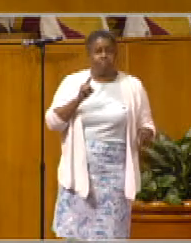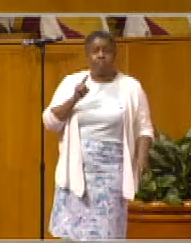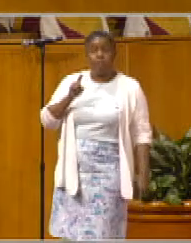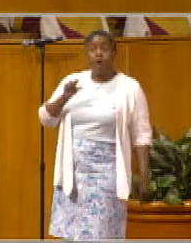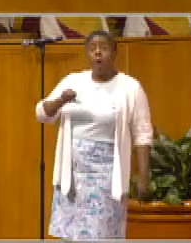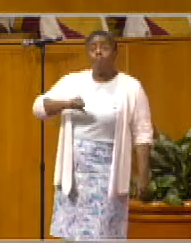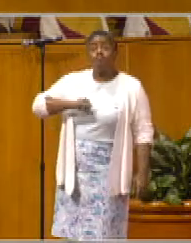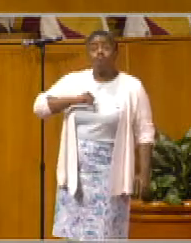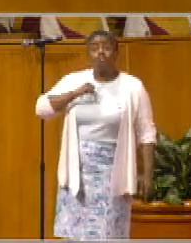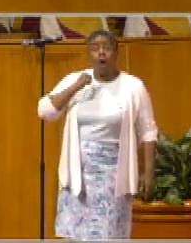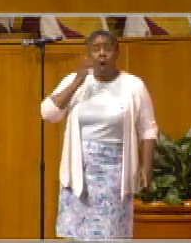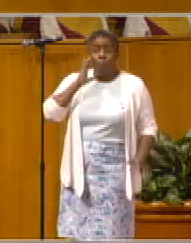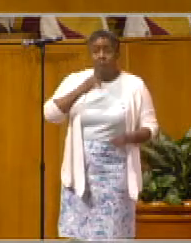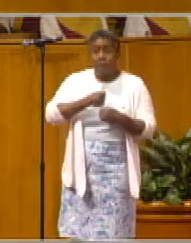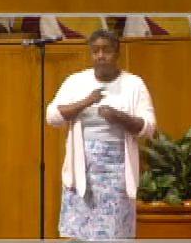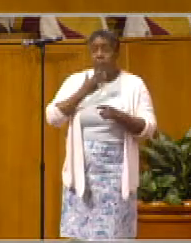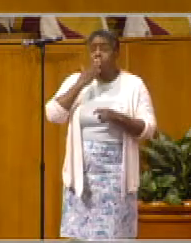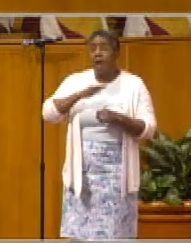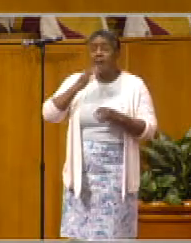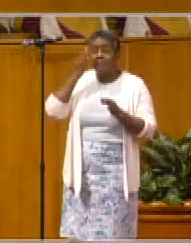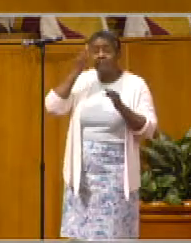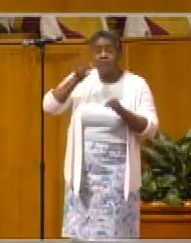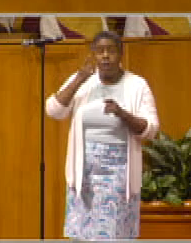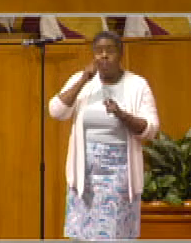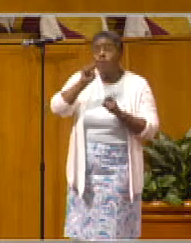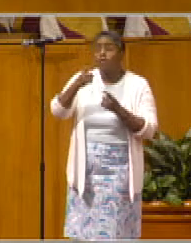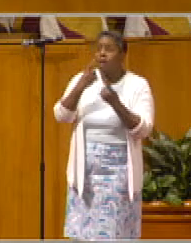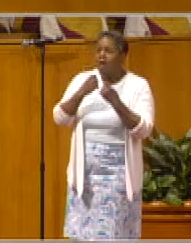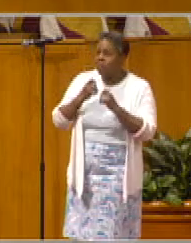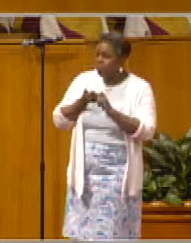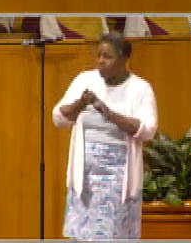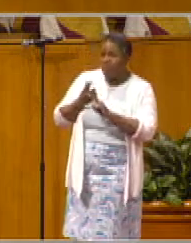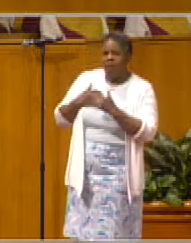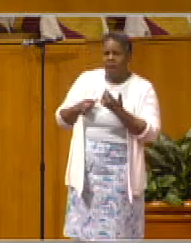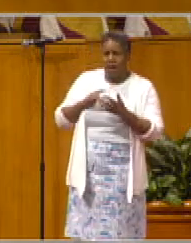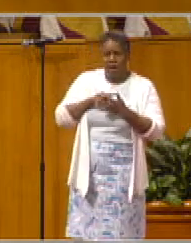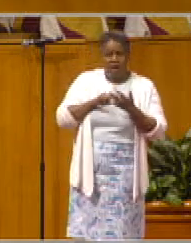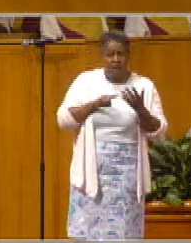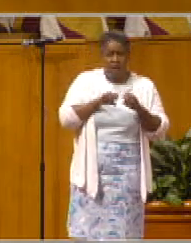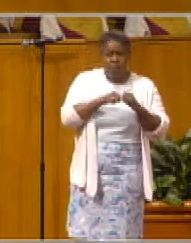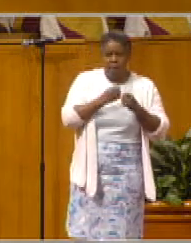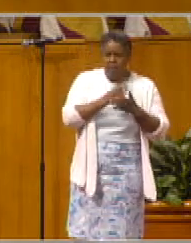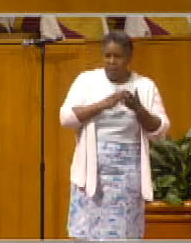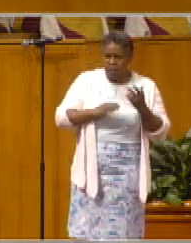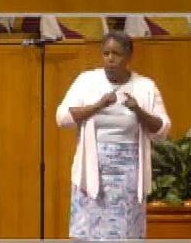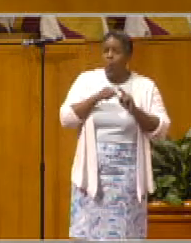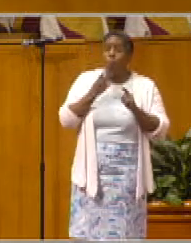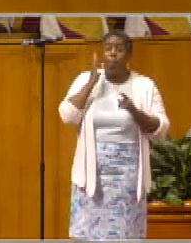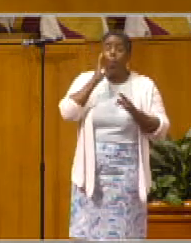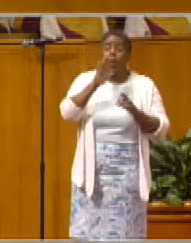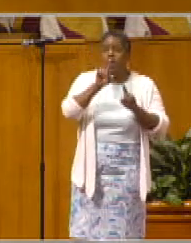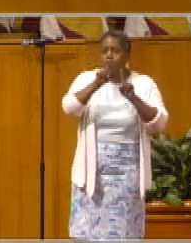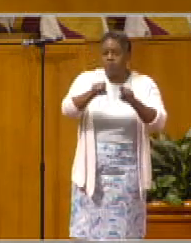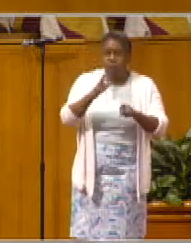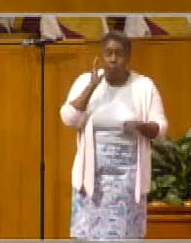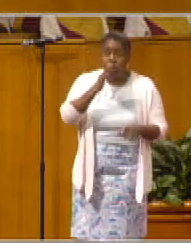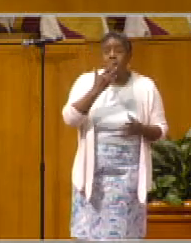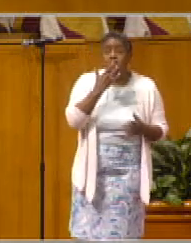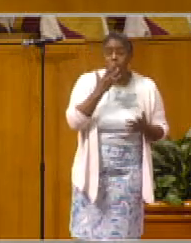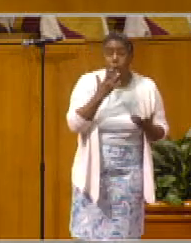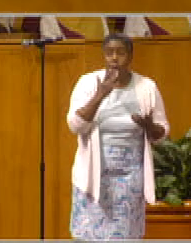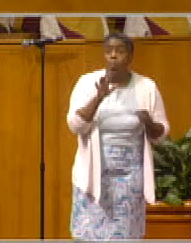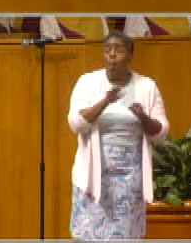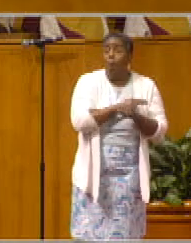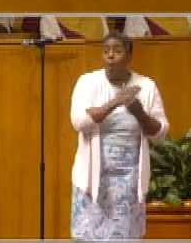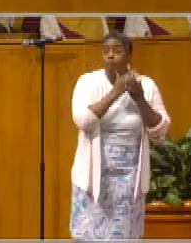will have you make a bad decision. Here's the question you've got to ask. I ask those who have broken pieces, it's real simple. Would you rather be on the whole